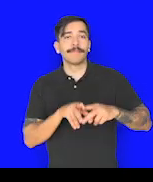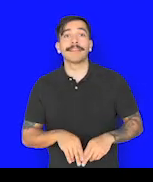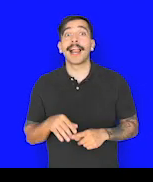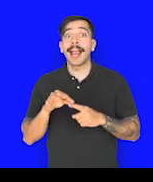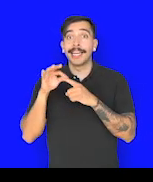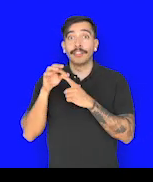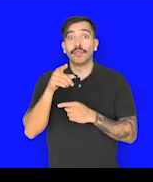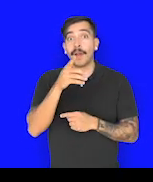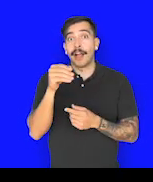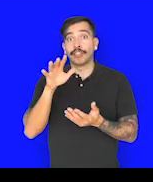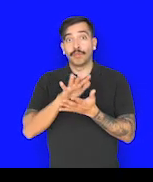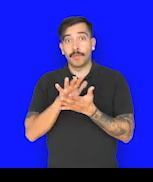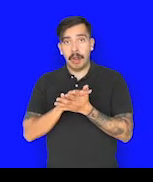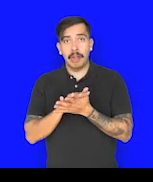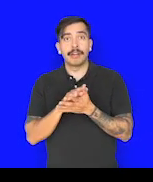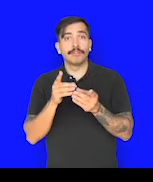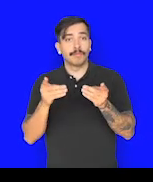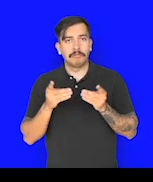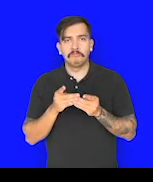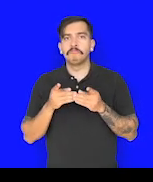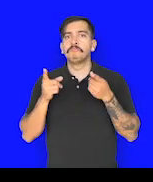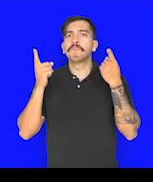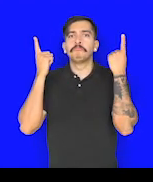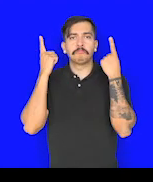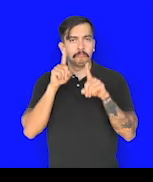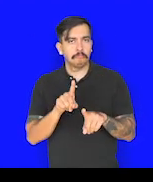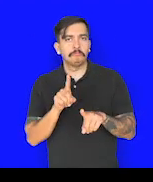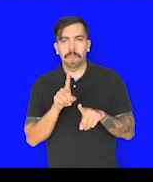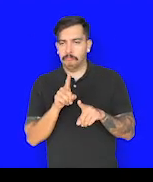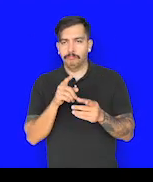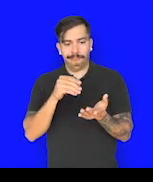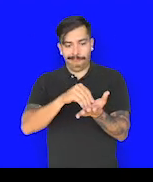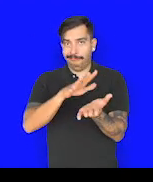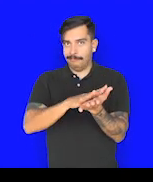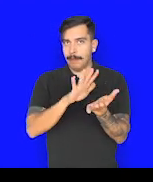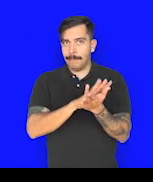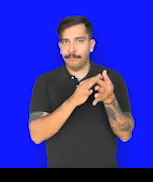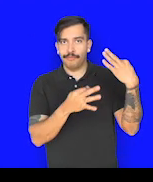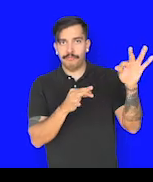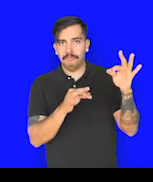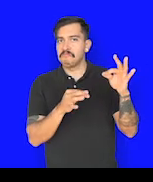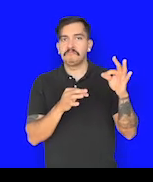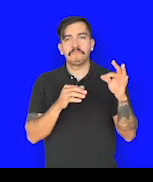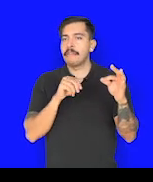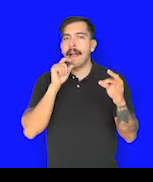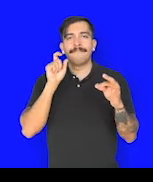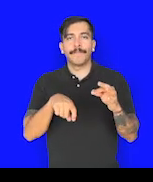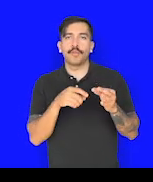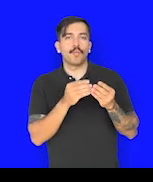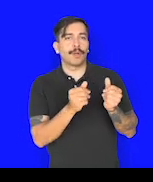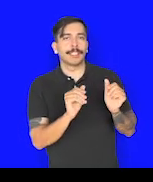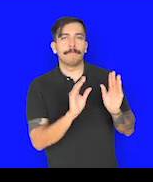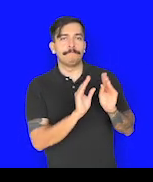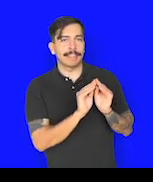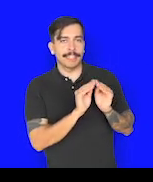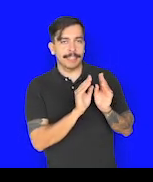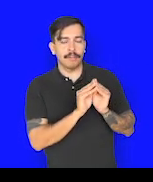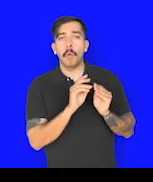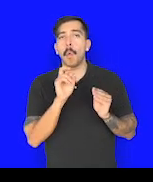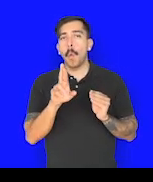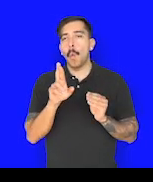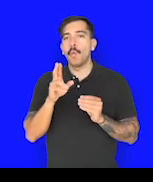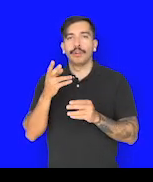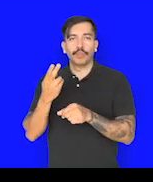Unless you and the school district have agreed in writing to not have the resolution meeting or to